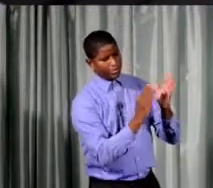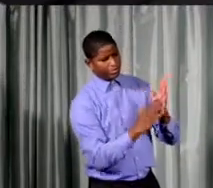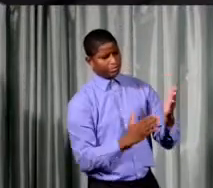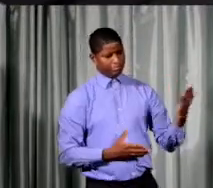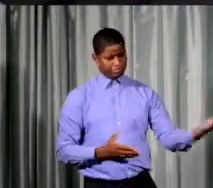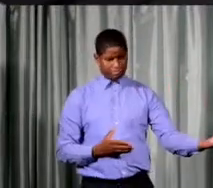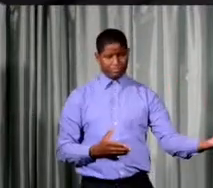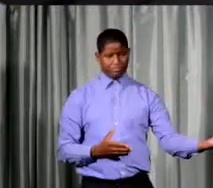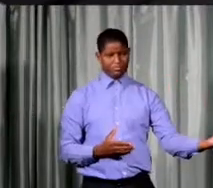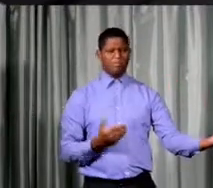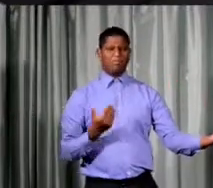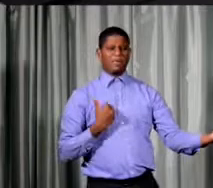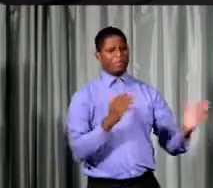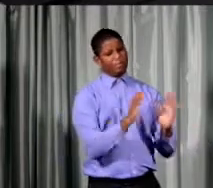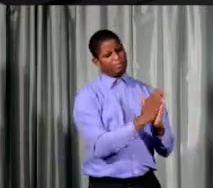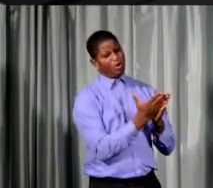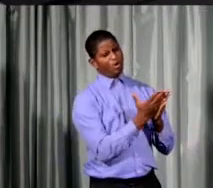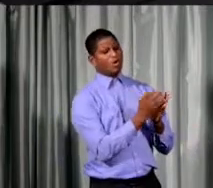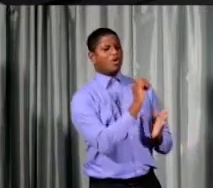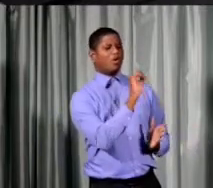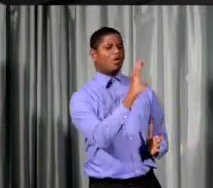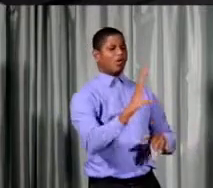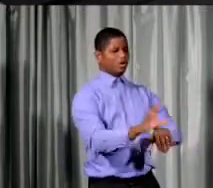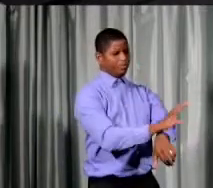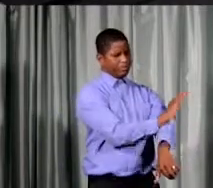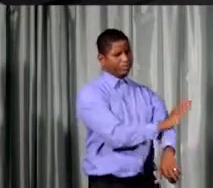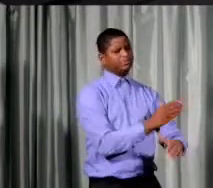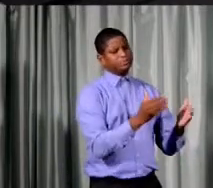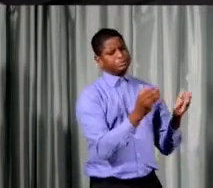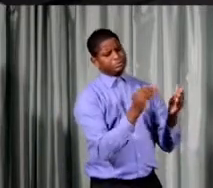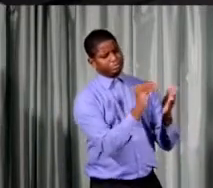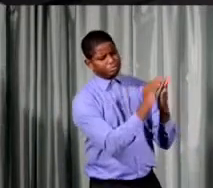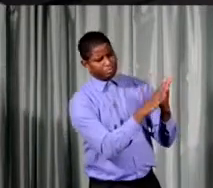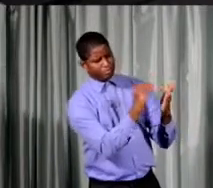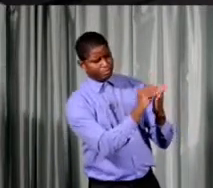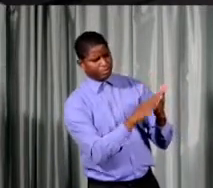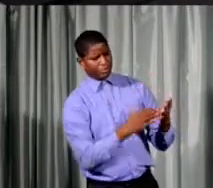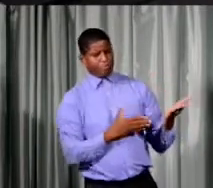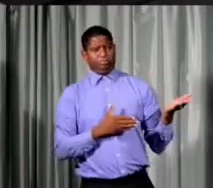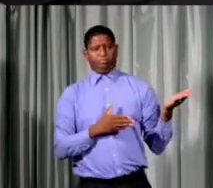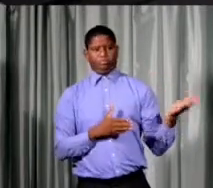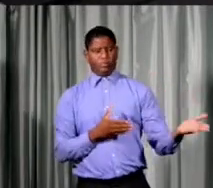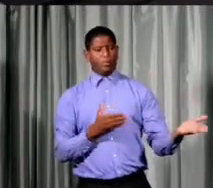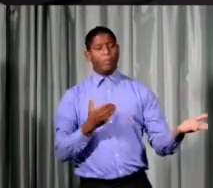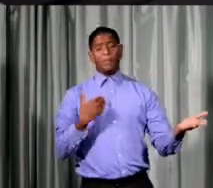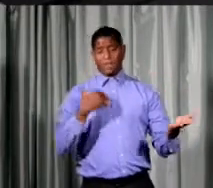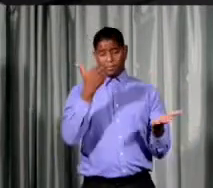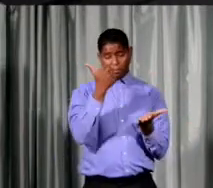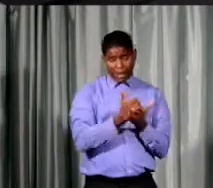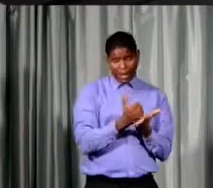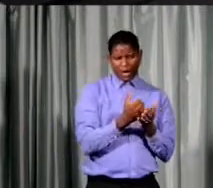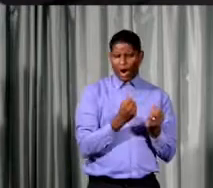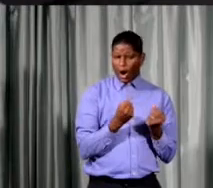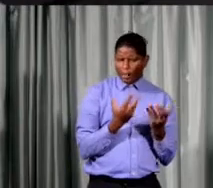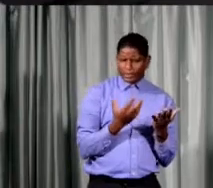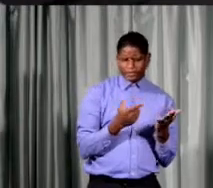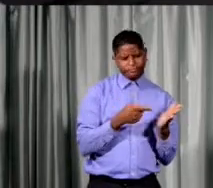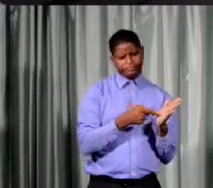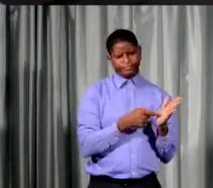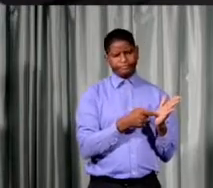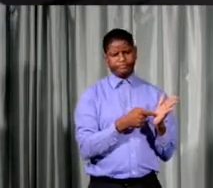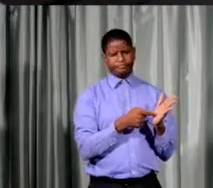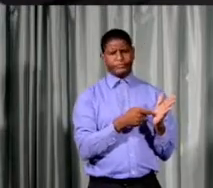system, whether it be a copybook or some software, of this is my bank balance for the